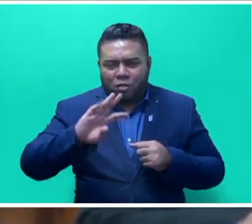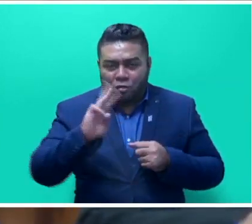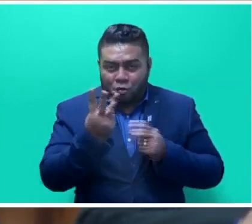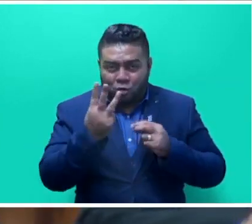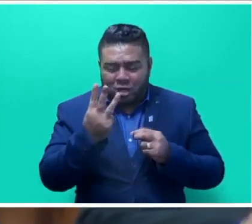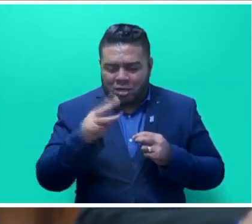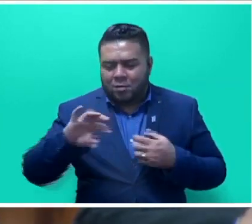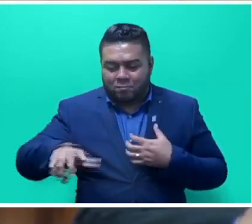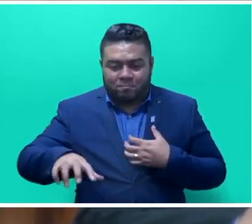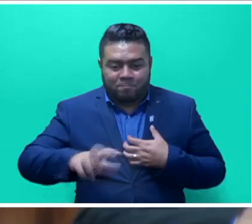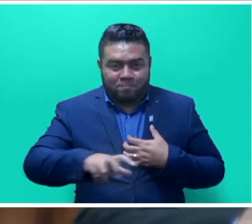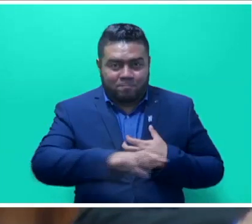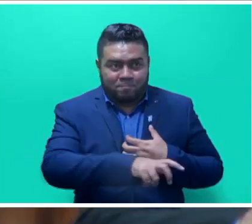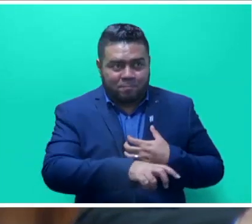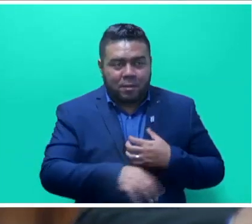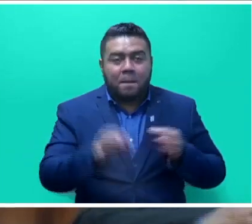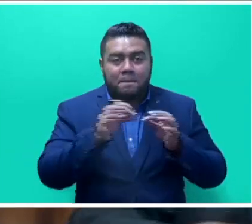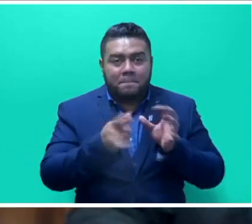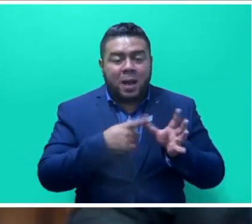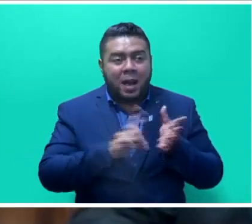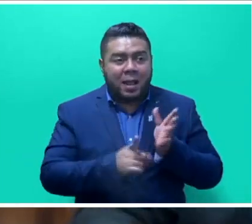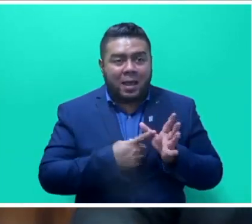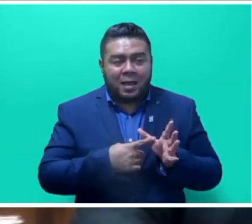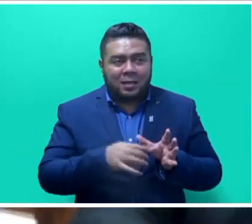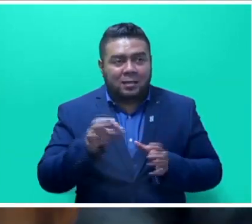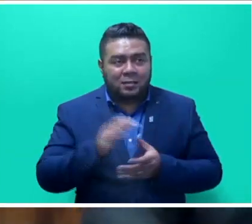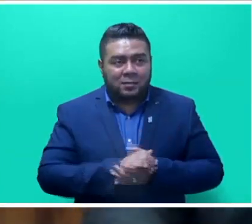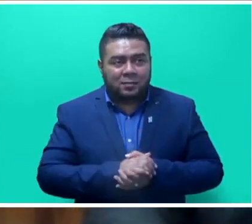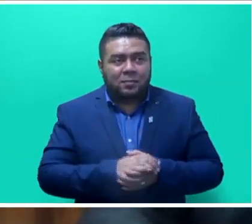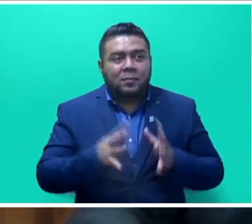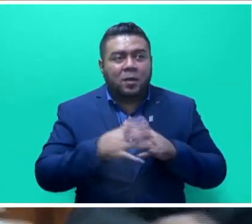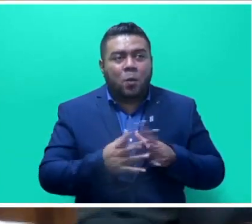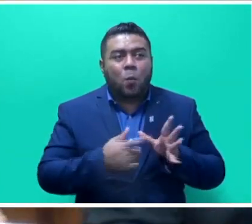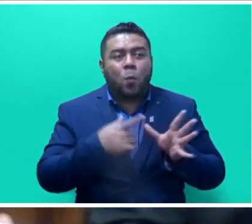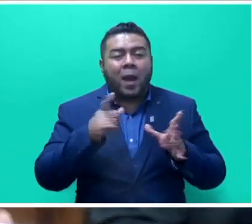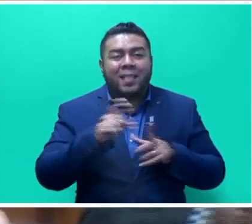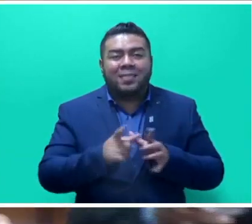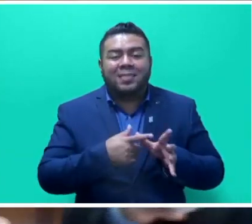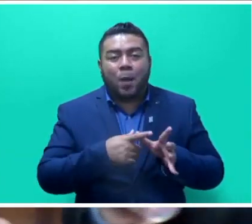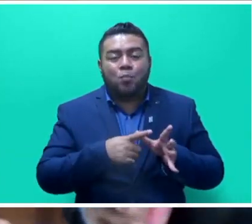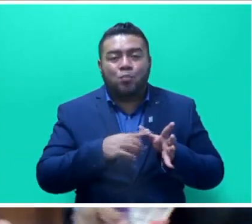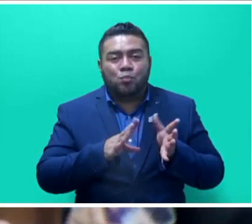Unfortunately, Honourable Bala is not here. Wandamdamu in Nausori,